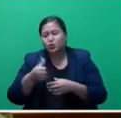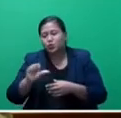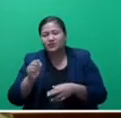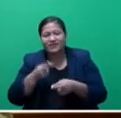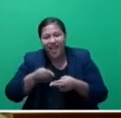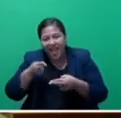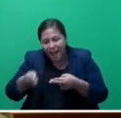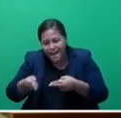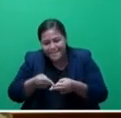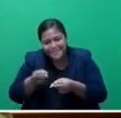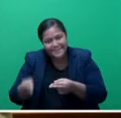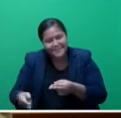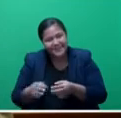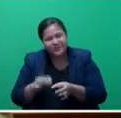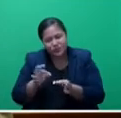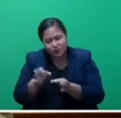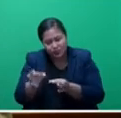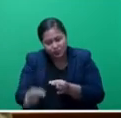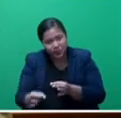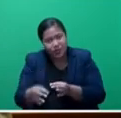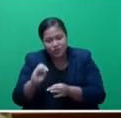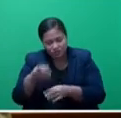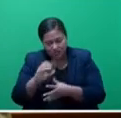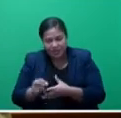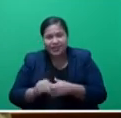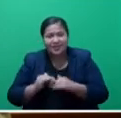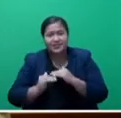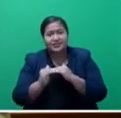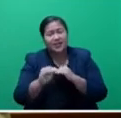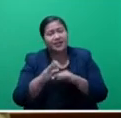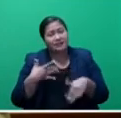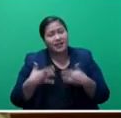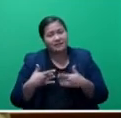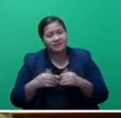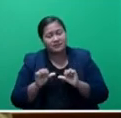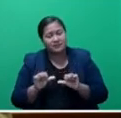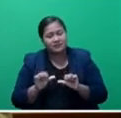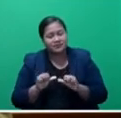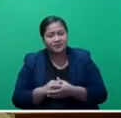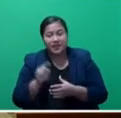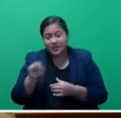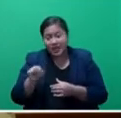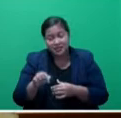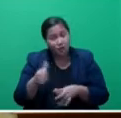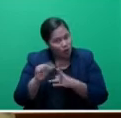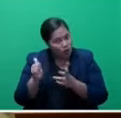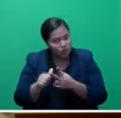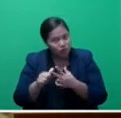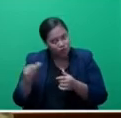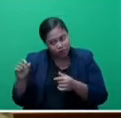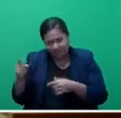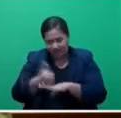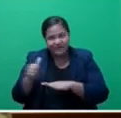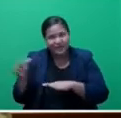living or grow to sustain their livelihood? That being so, it is an area that needs specific attention by